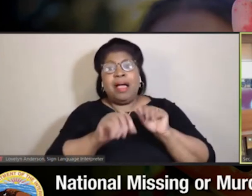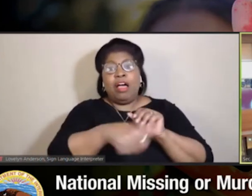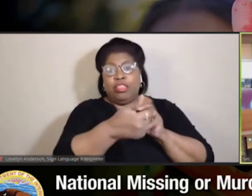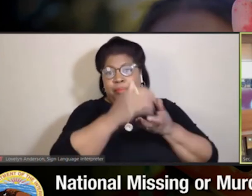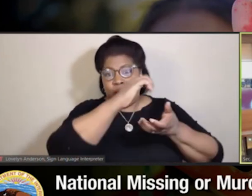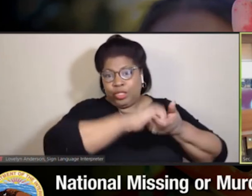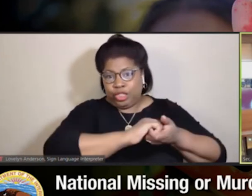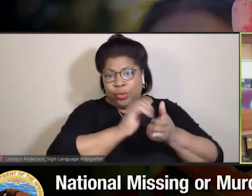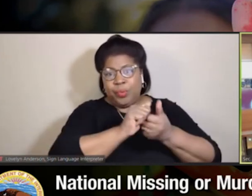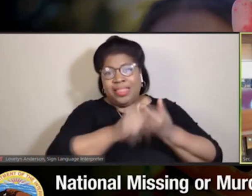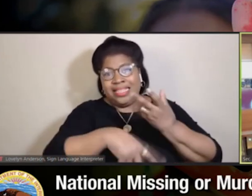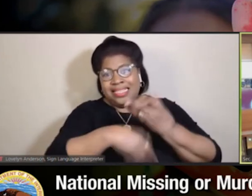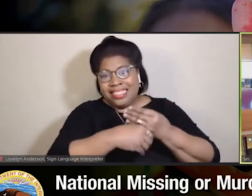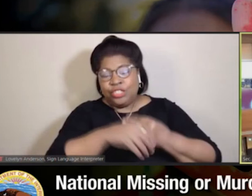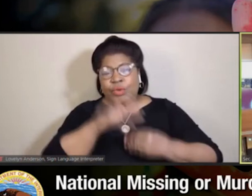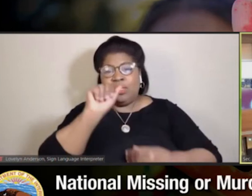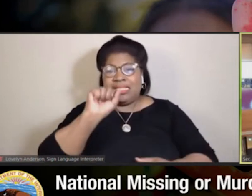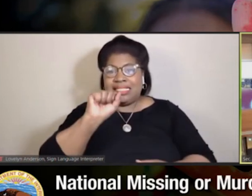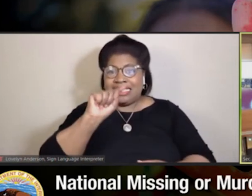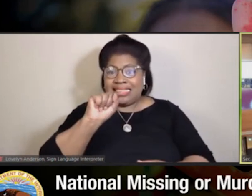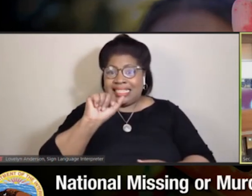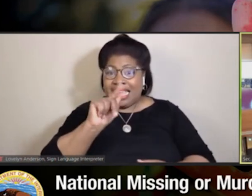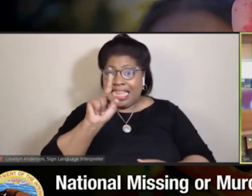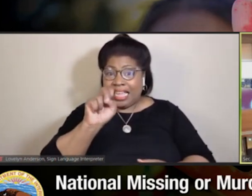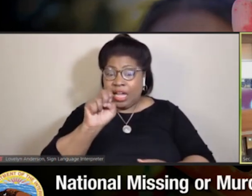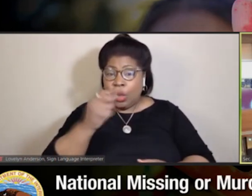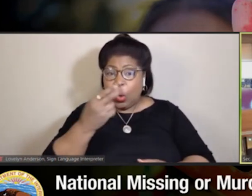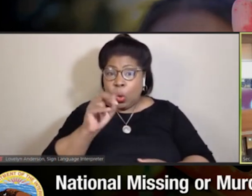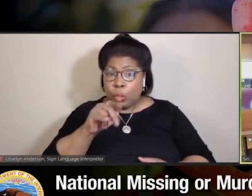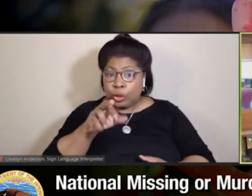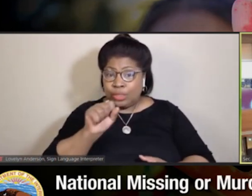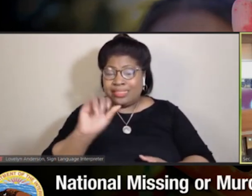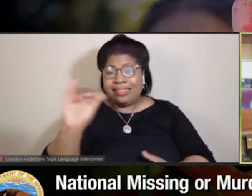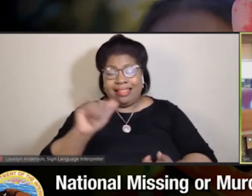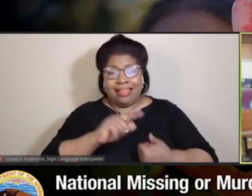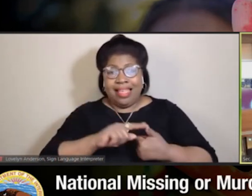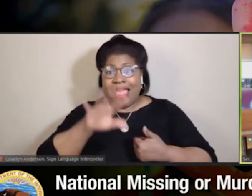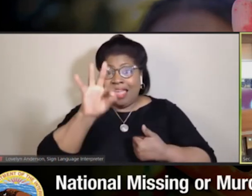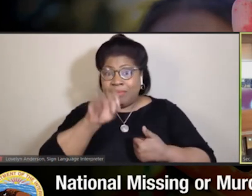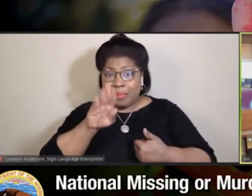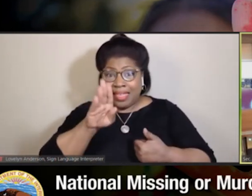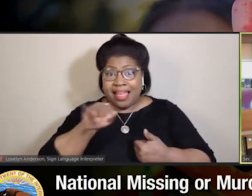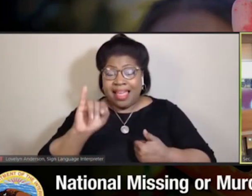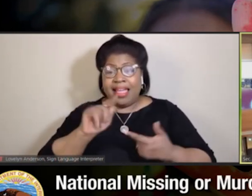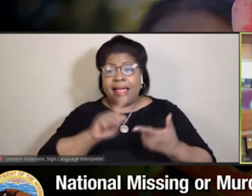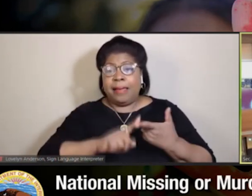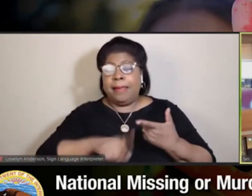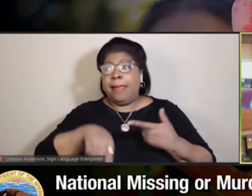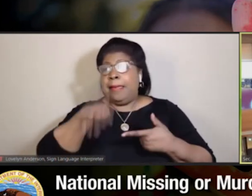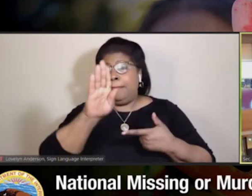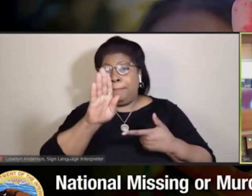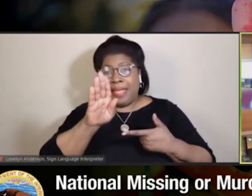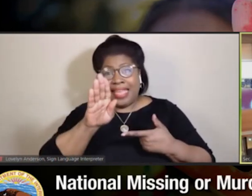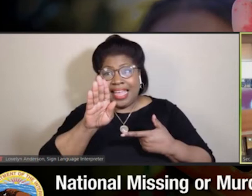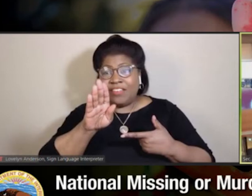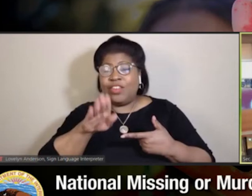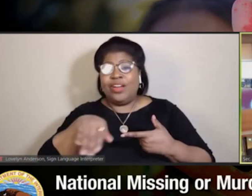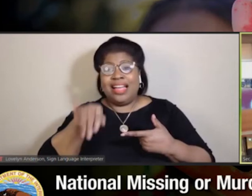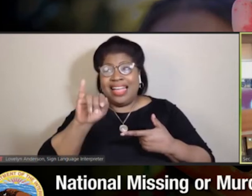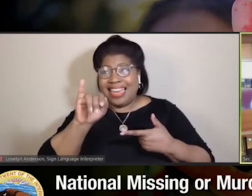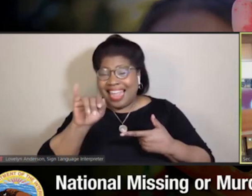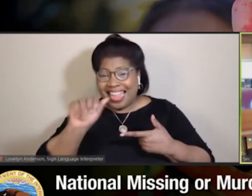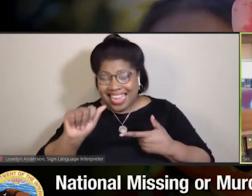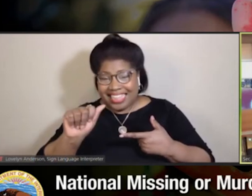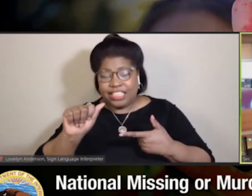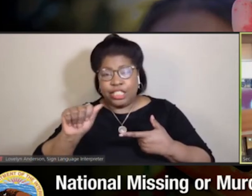additional stakeholders, such as the FBI's Behavioral Analysis Unit, the FBI Forensic